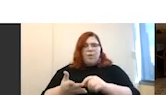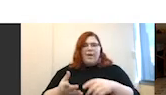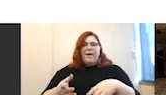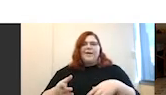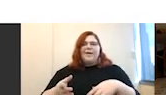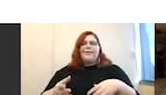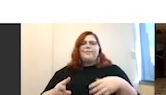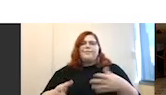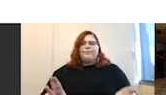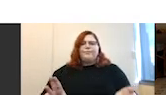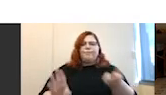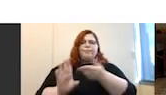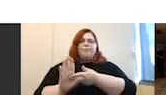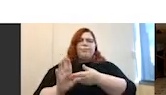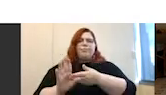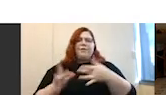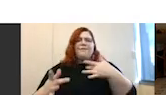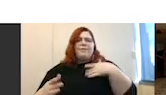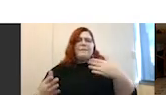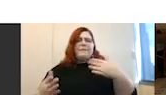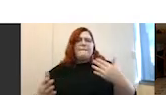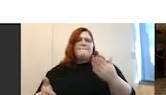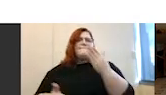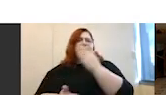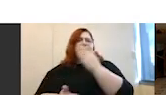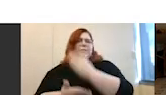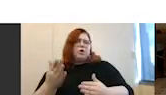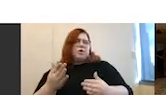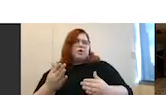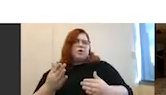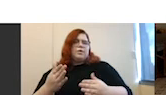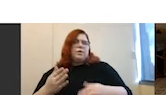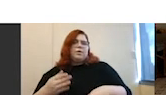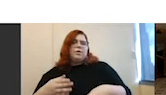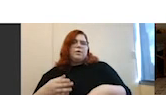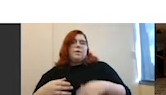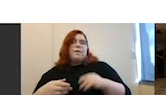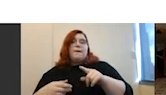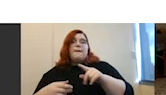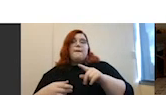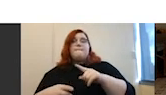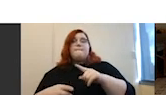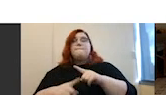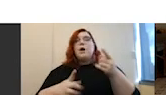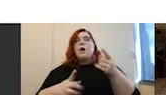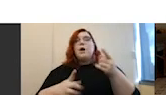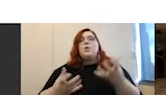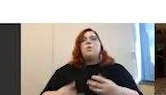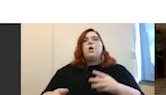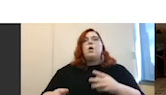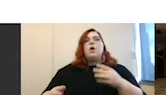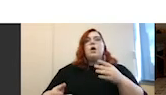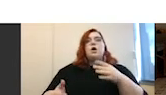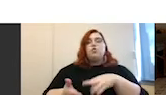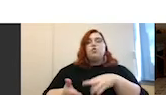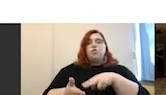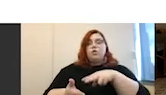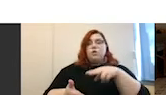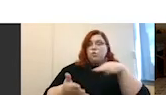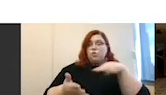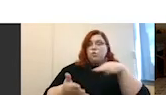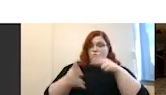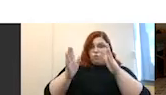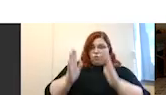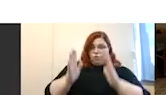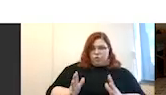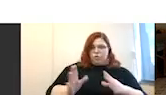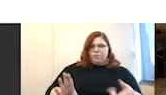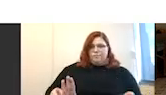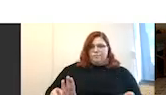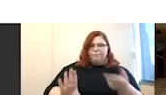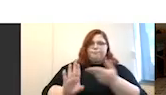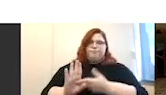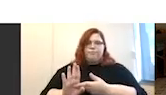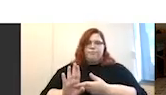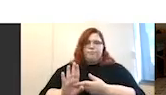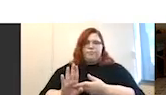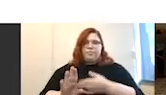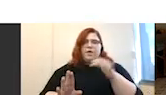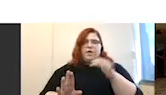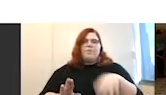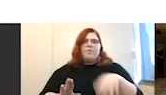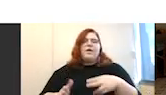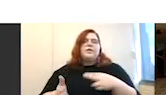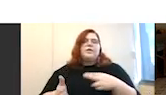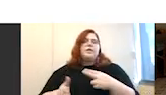good, then that can also be engaging to the reader. But the kind of engagement that we're talking about, it's more what we call